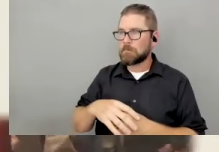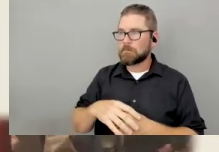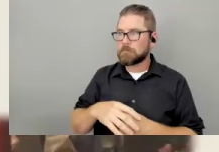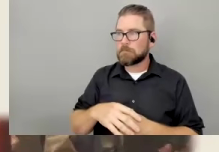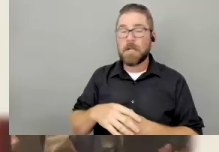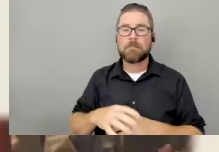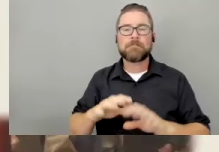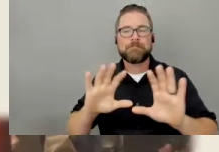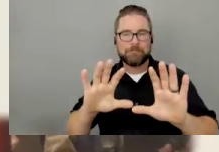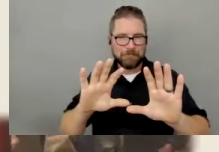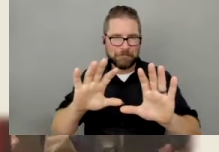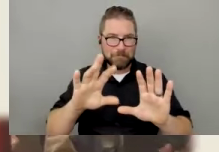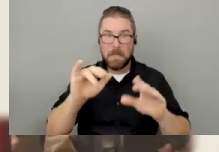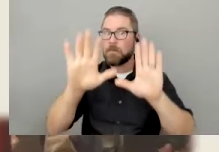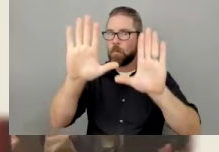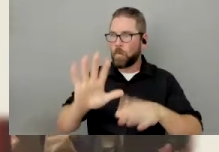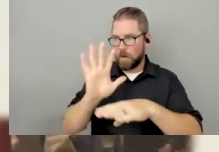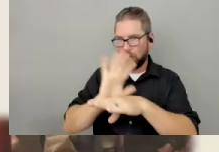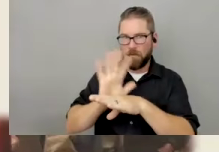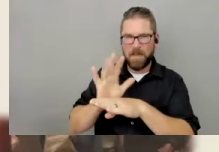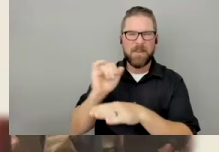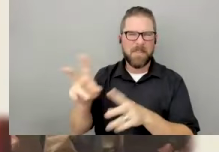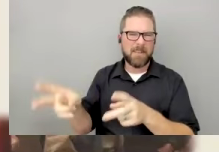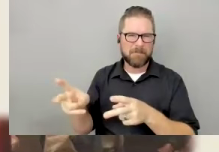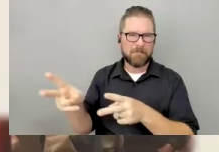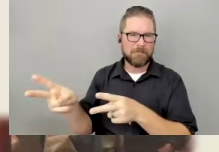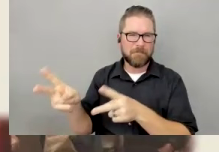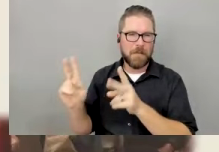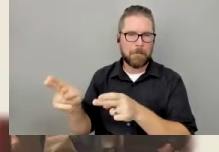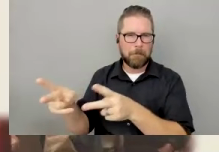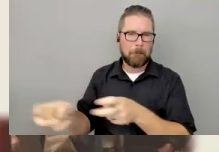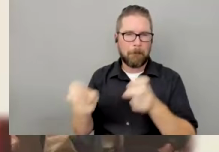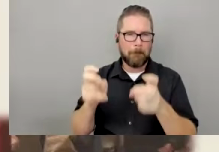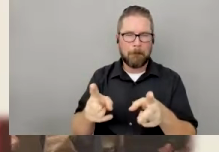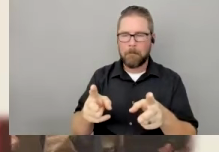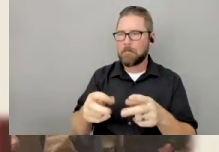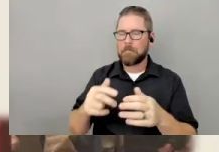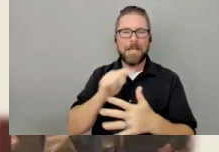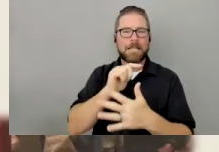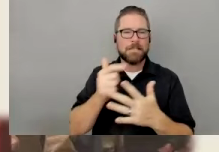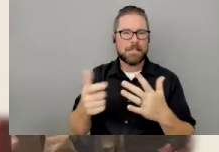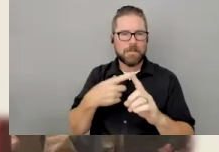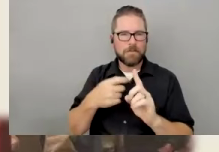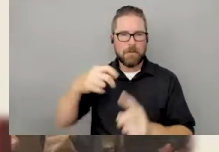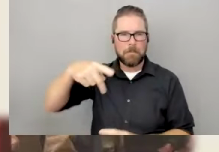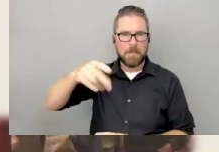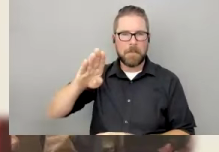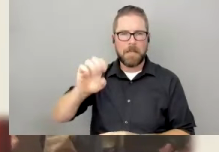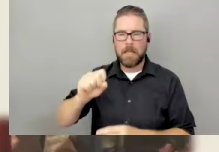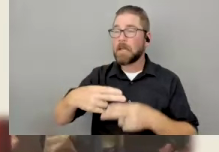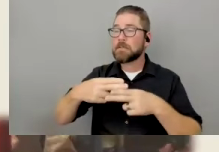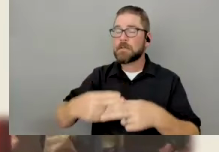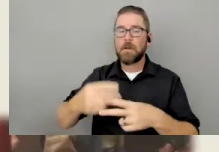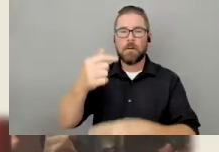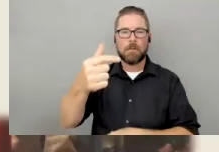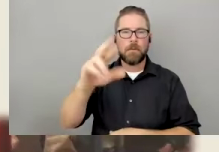That was a great video. It's a clip from a series on PBS called Groundbreakers. So y'all can go check